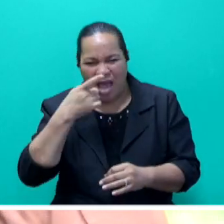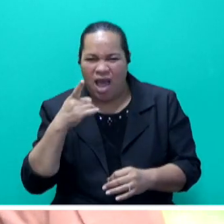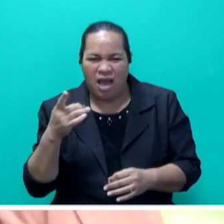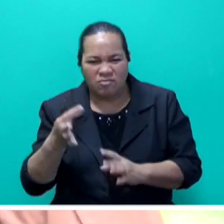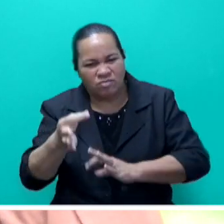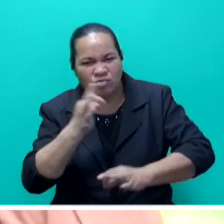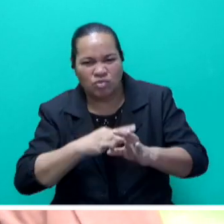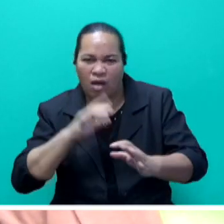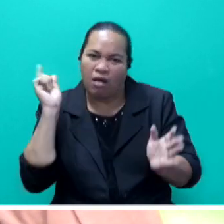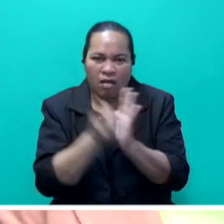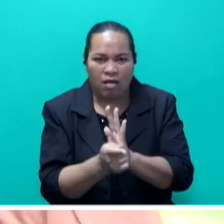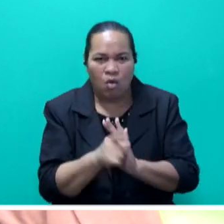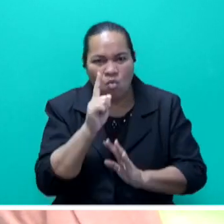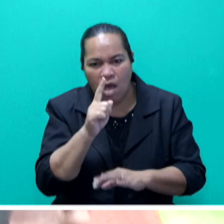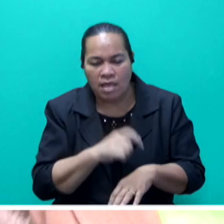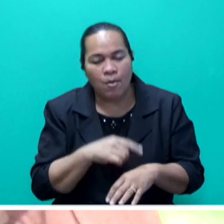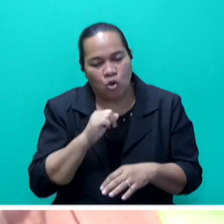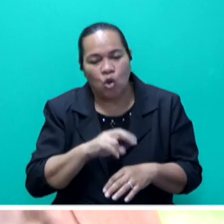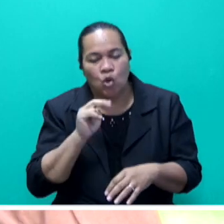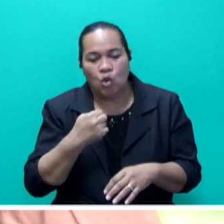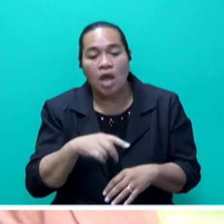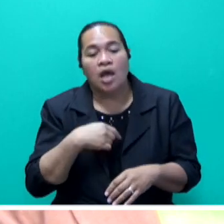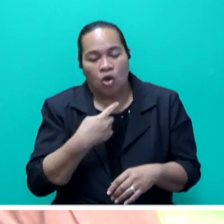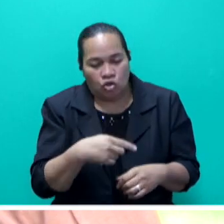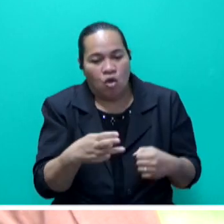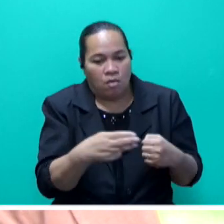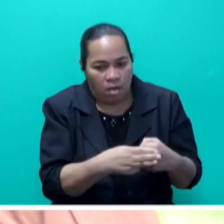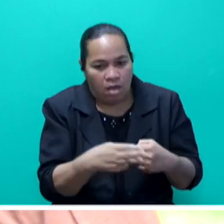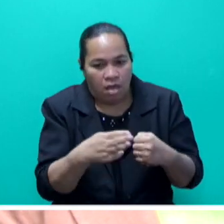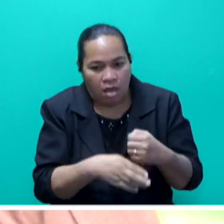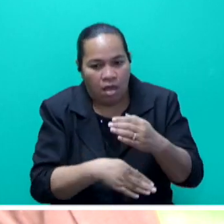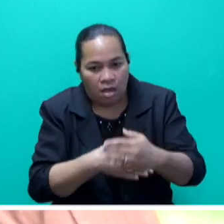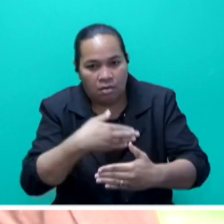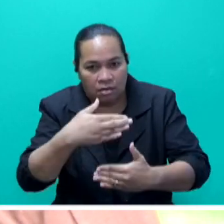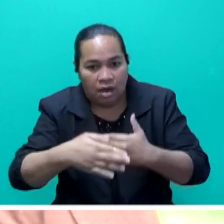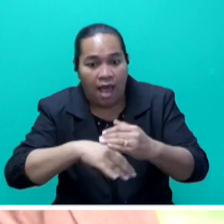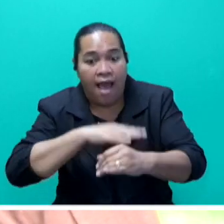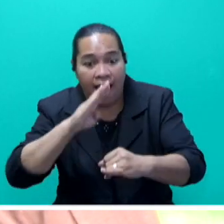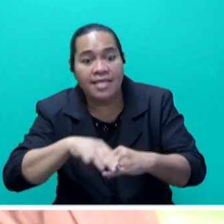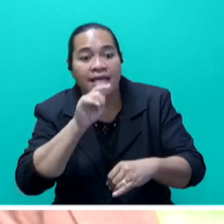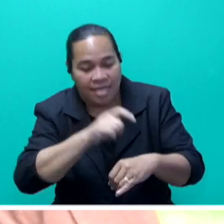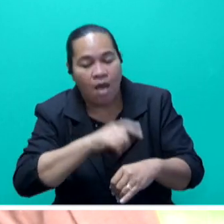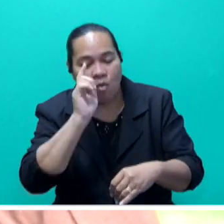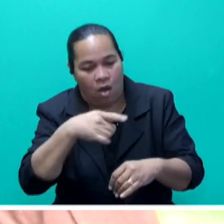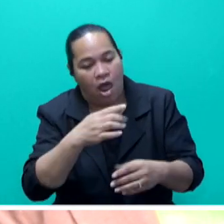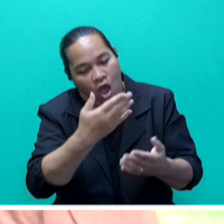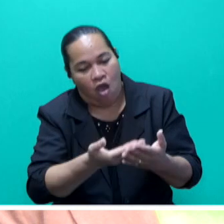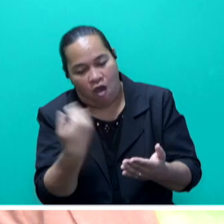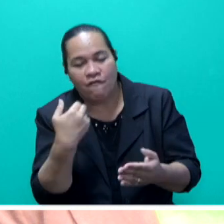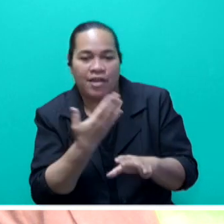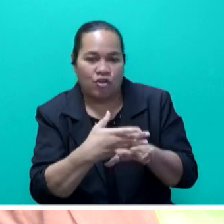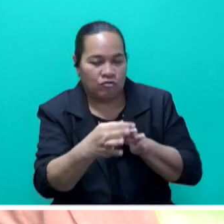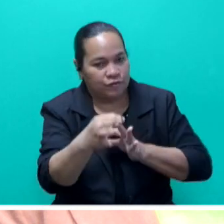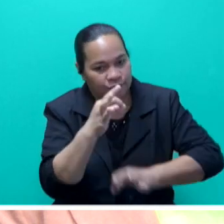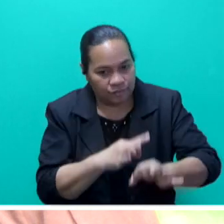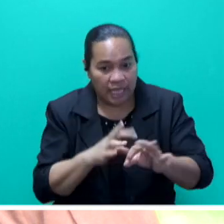bridges at once. So sometimes we just have to keep repairing them until it gets time for them to become replaced. FRA